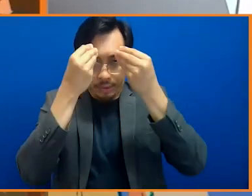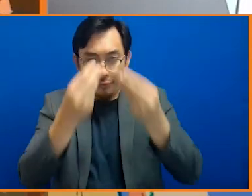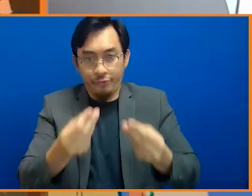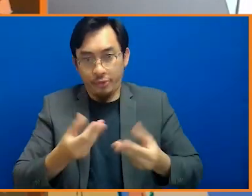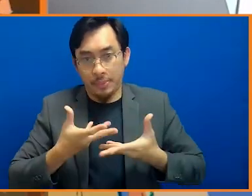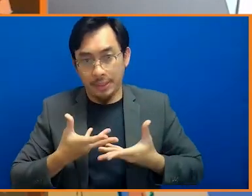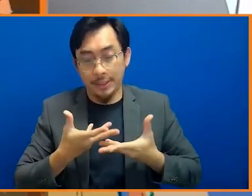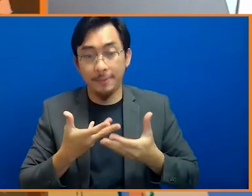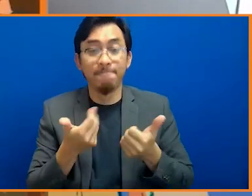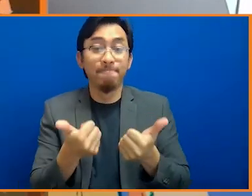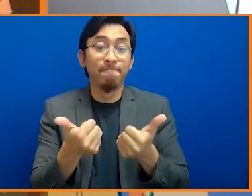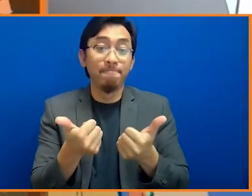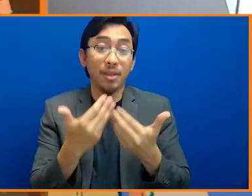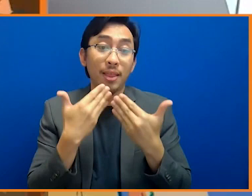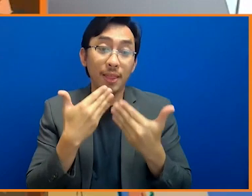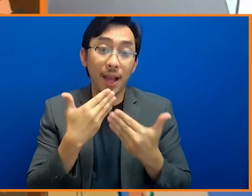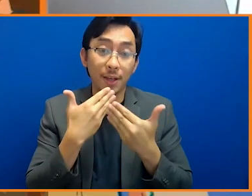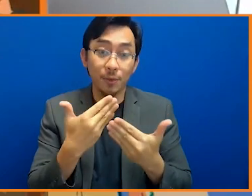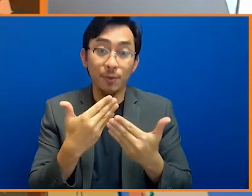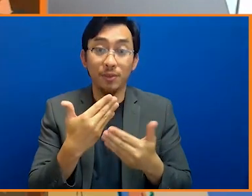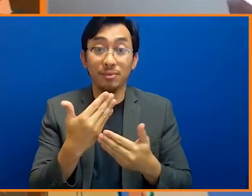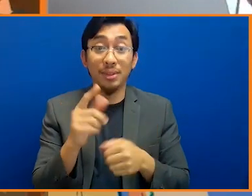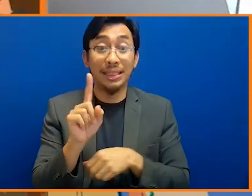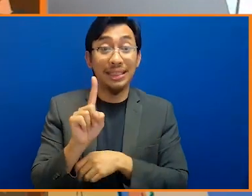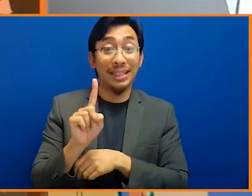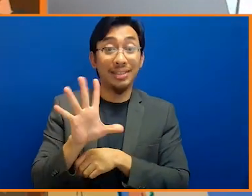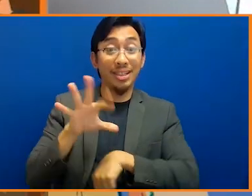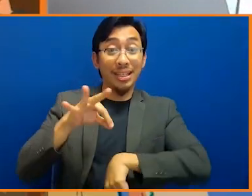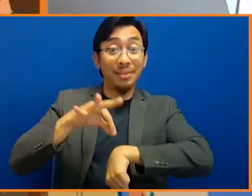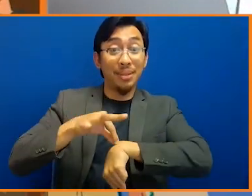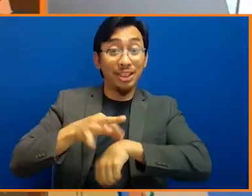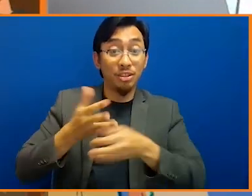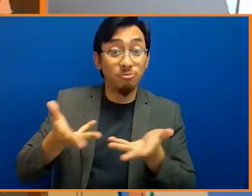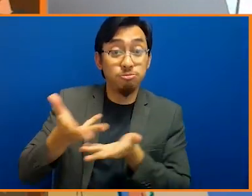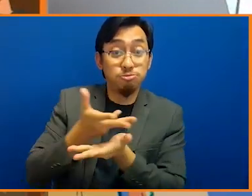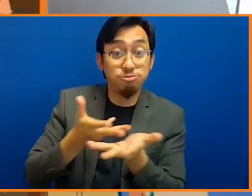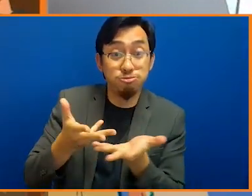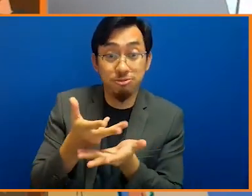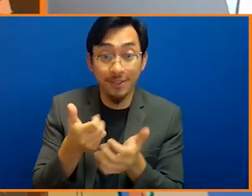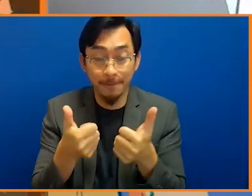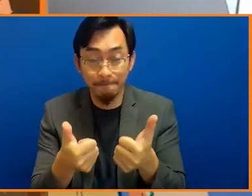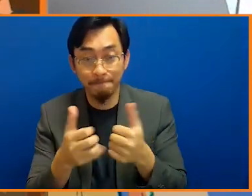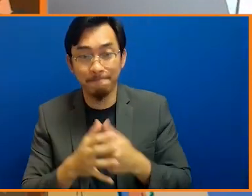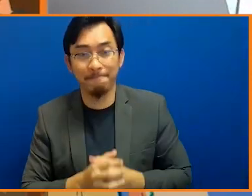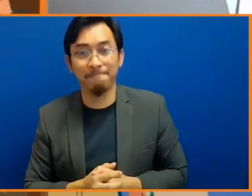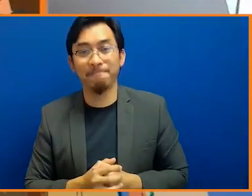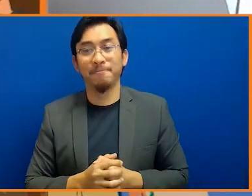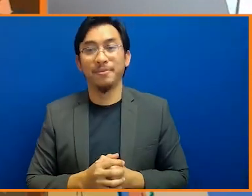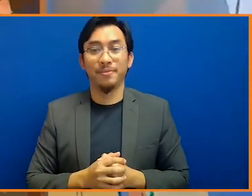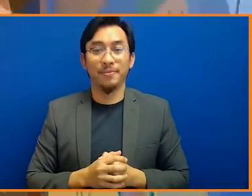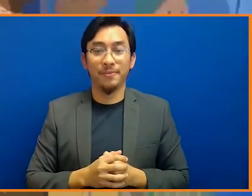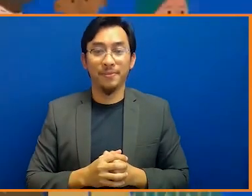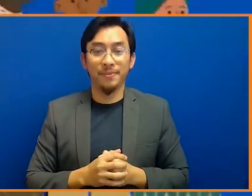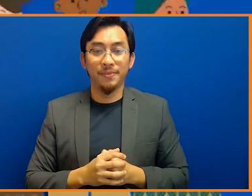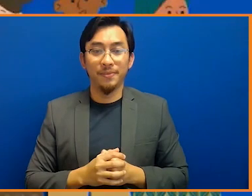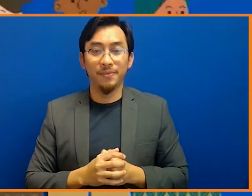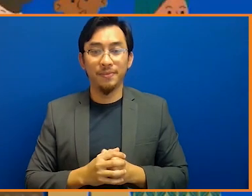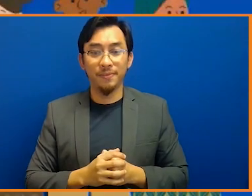assign you to your room. Thank you very much. You have 15 minutes for discussions.